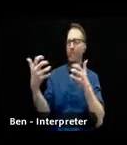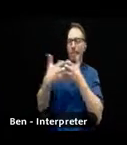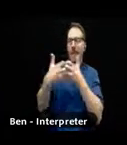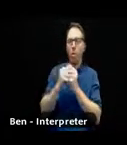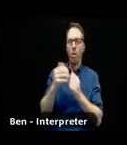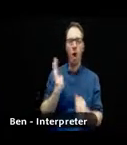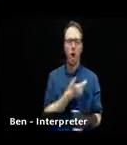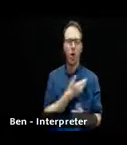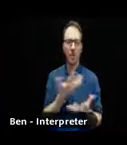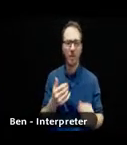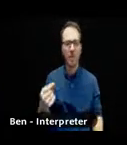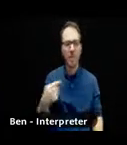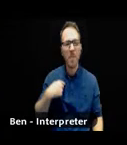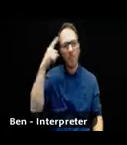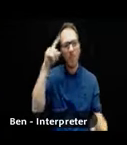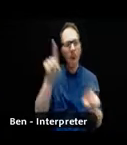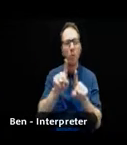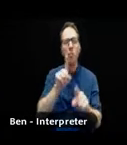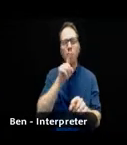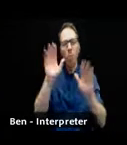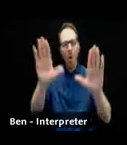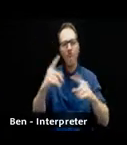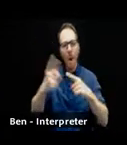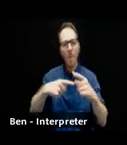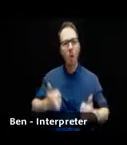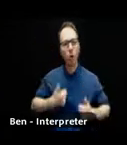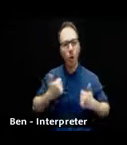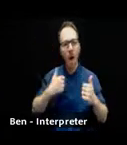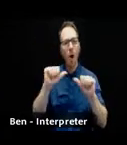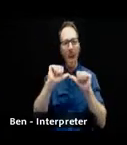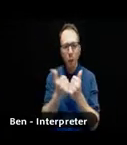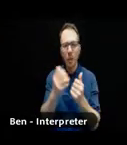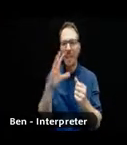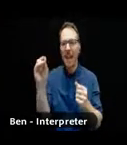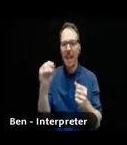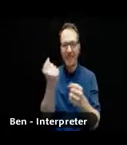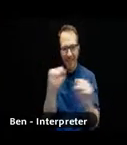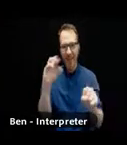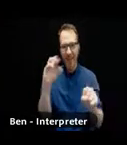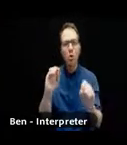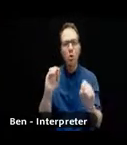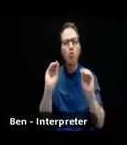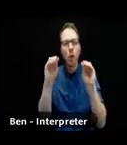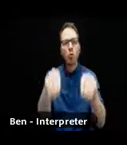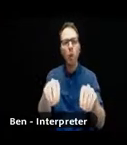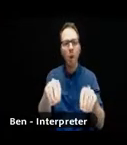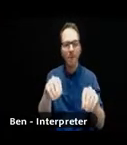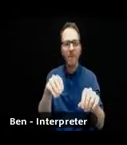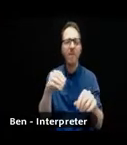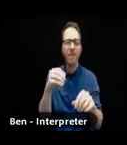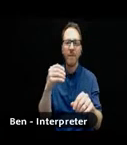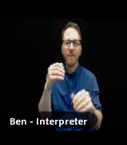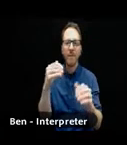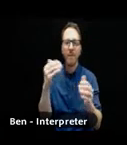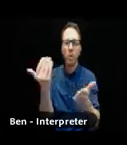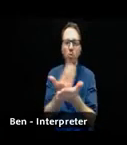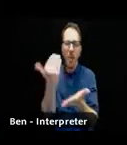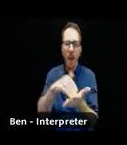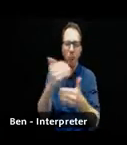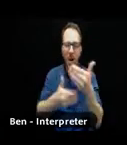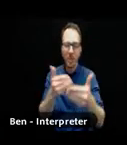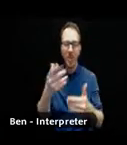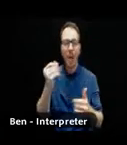And I think what's also really wonderful about survivor agency and safety in restorative processes is that, you know, a survivor and their